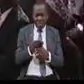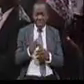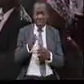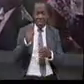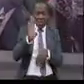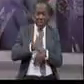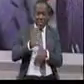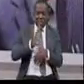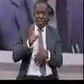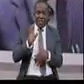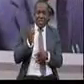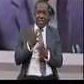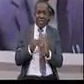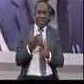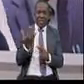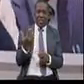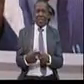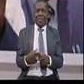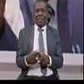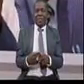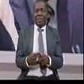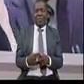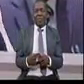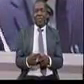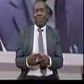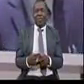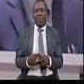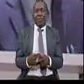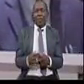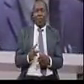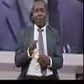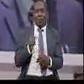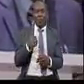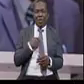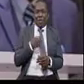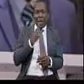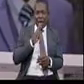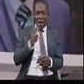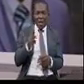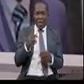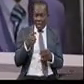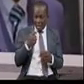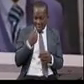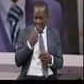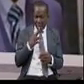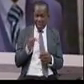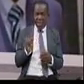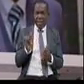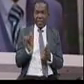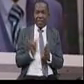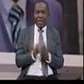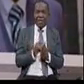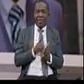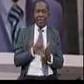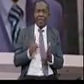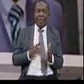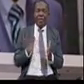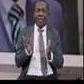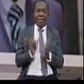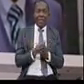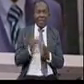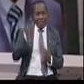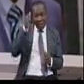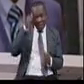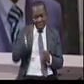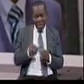So we are saying that the Lord who remembered us and have poured abundance of the blessings